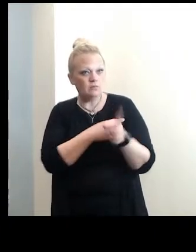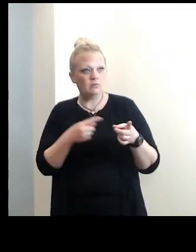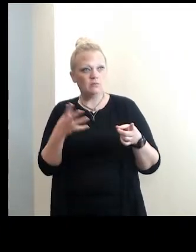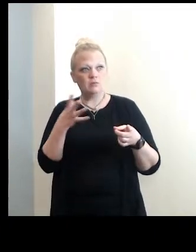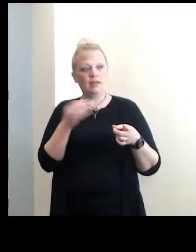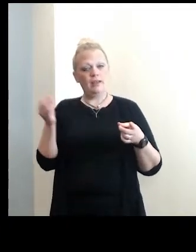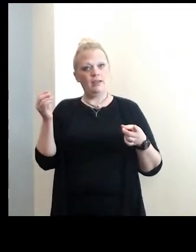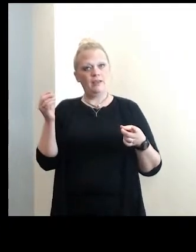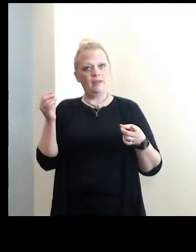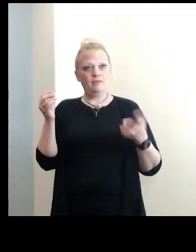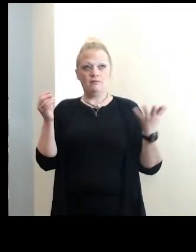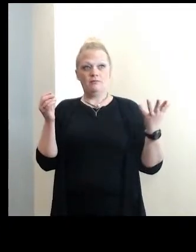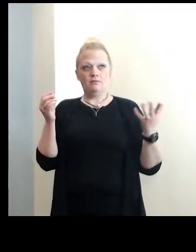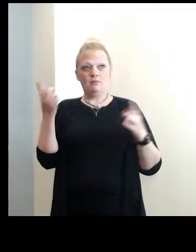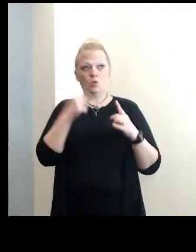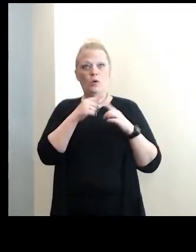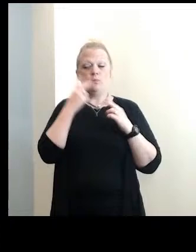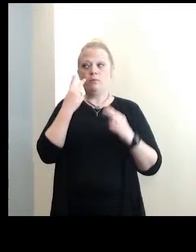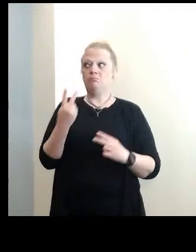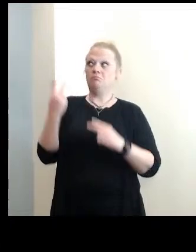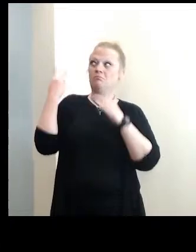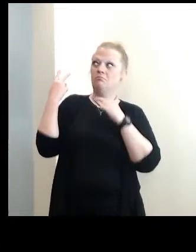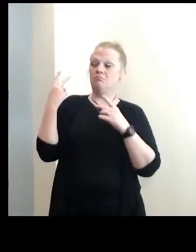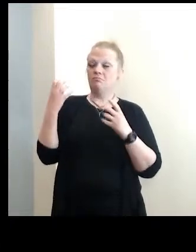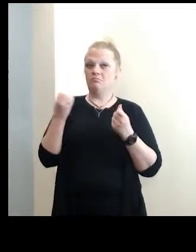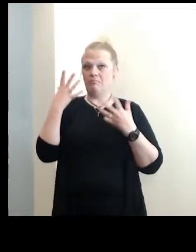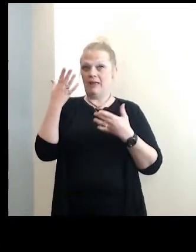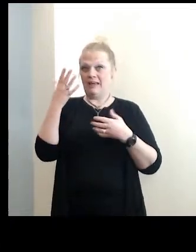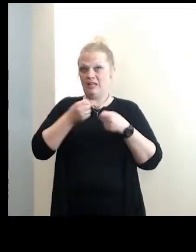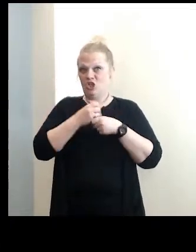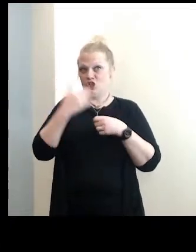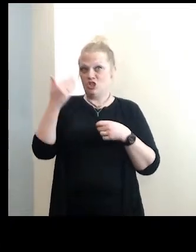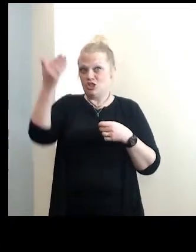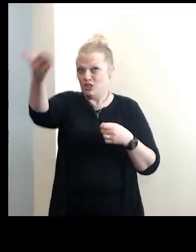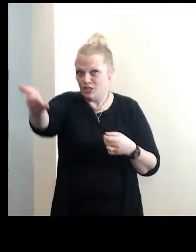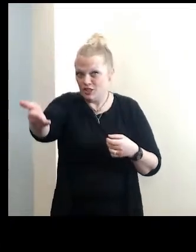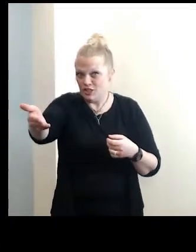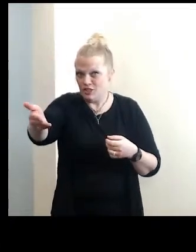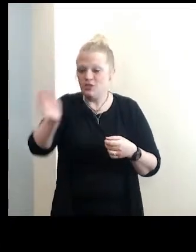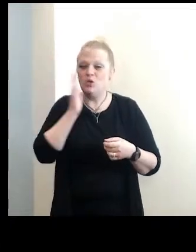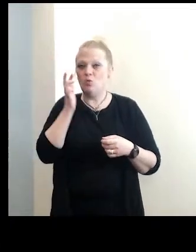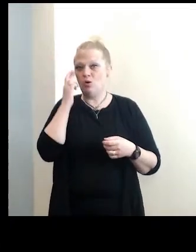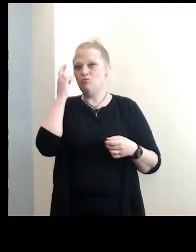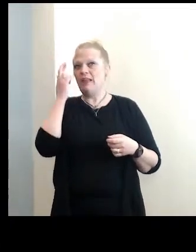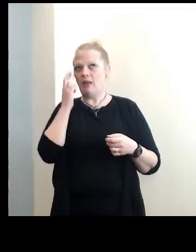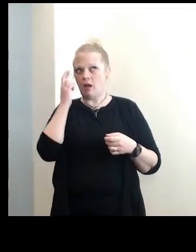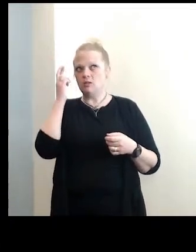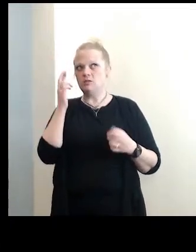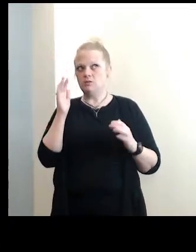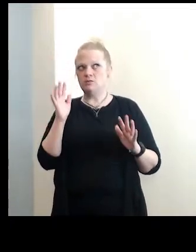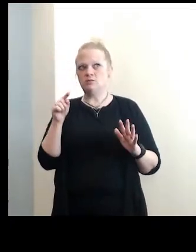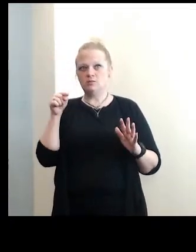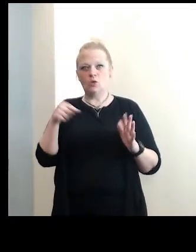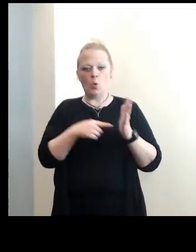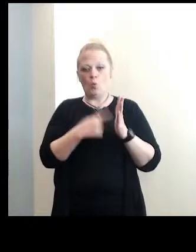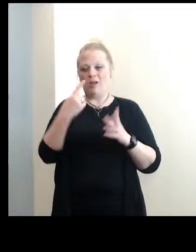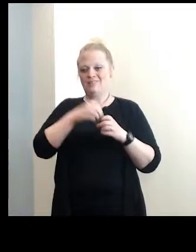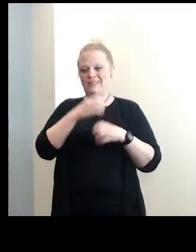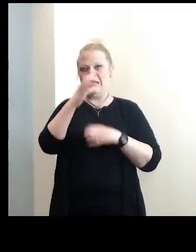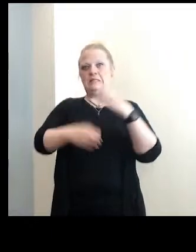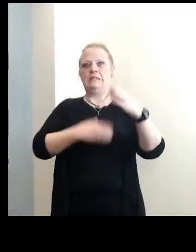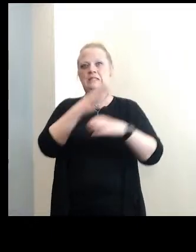and when we look back on this time many years from now, we'll realize we went through a